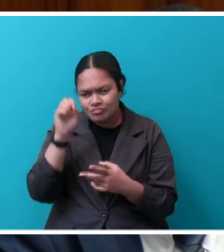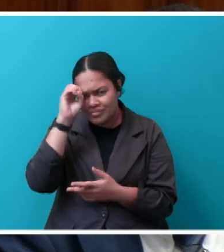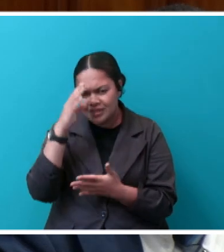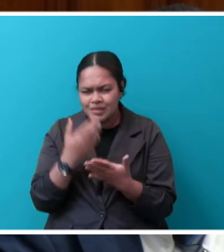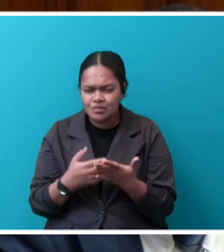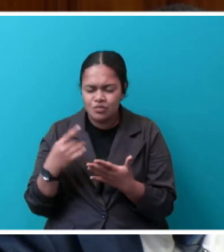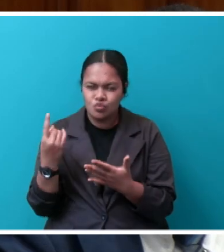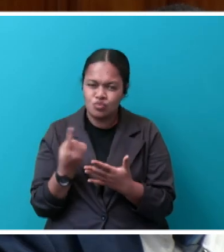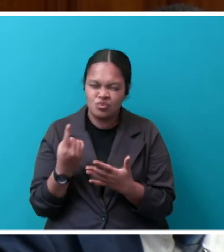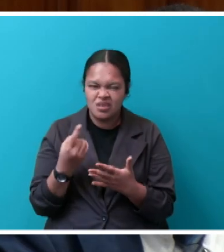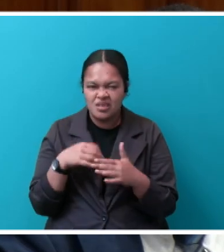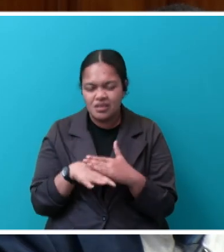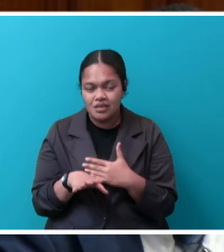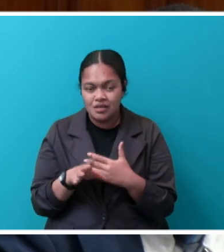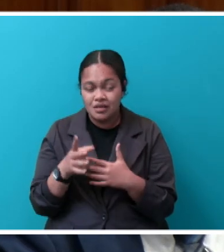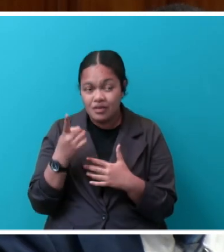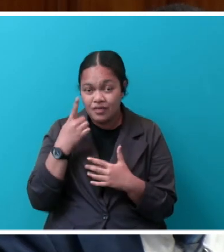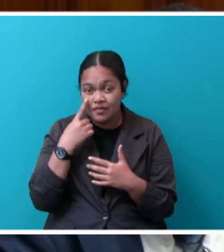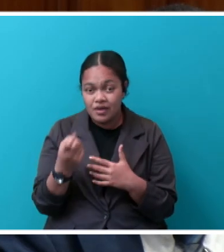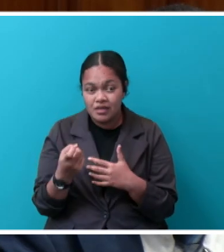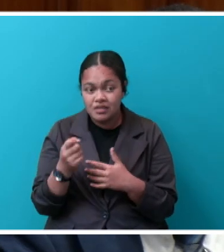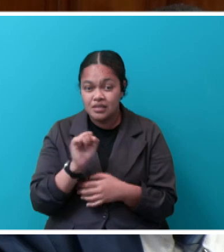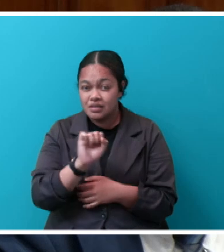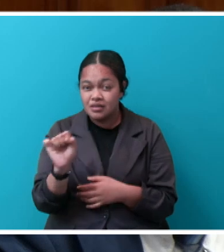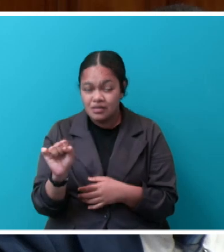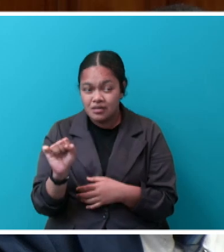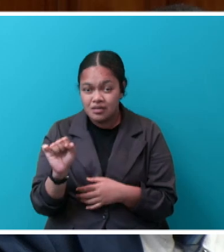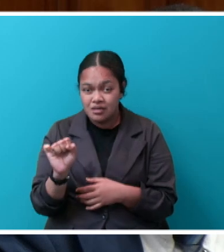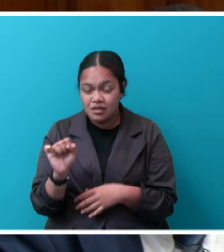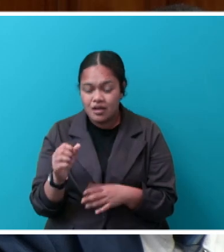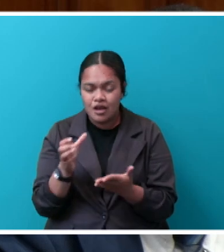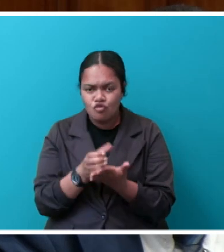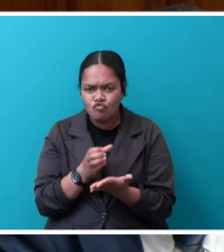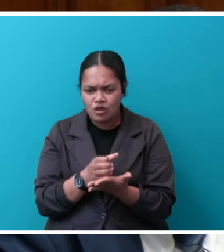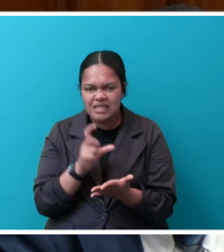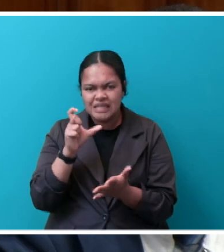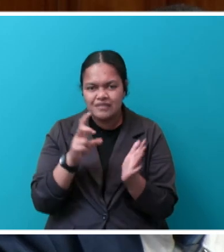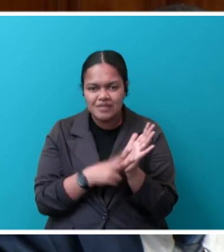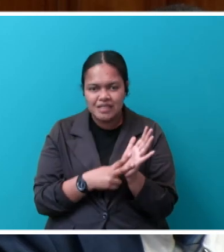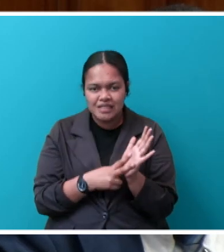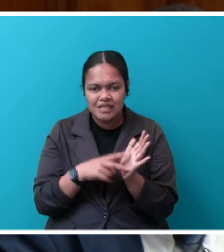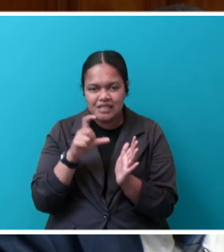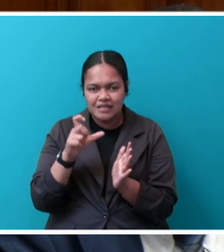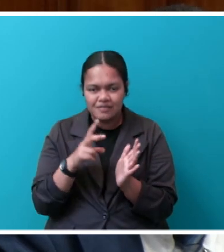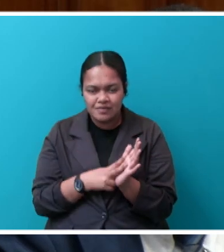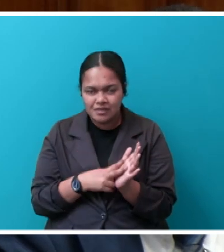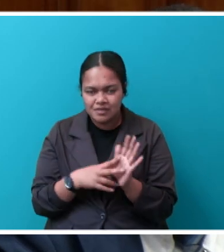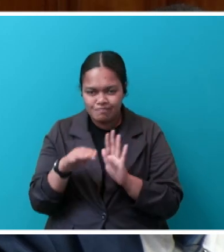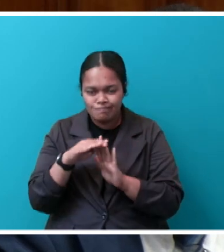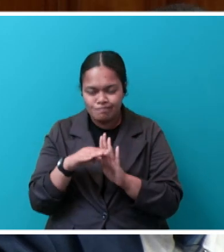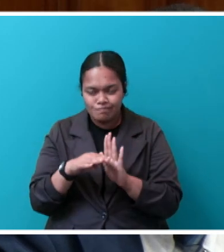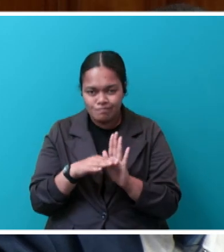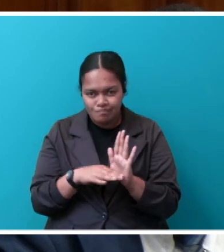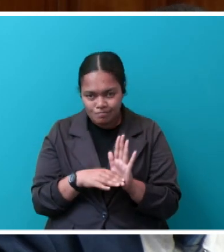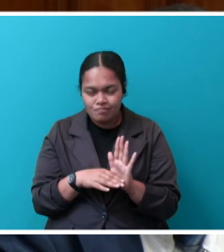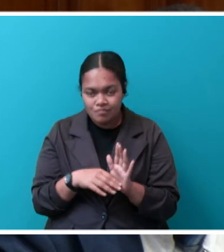of refining their curriculum vitae, the CVs. Mr.